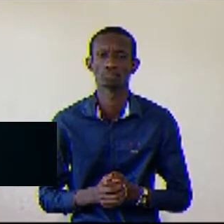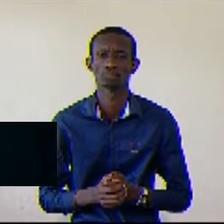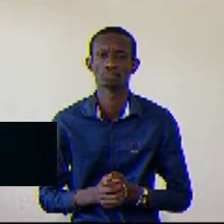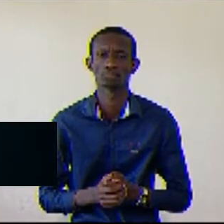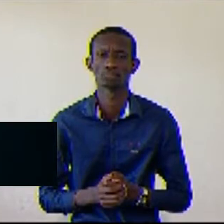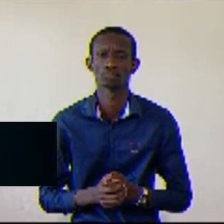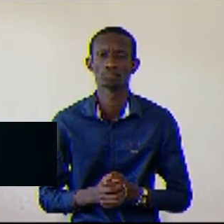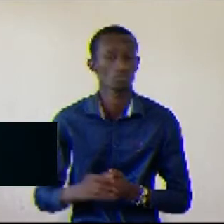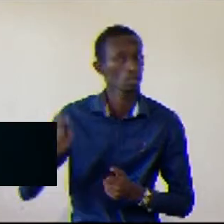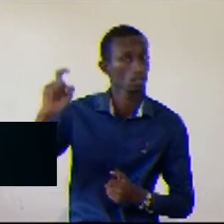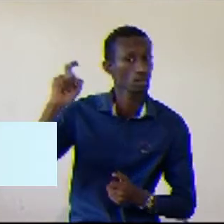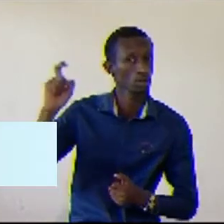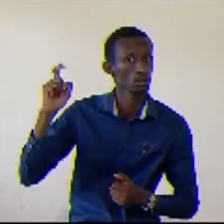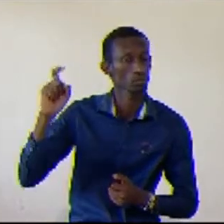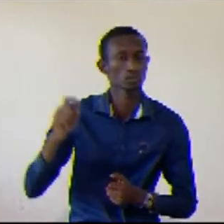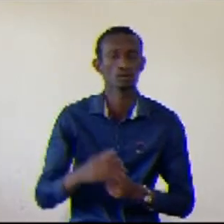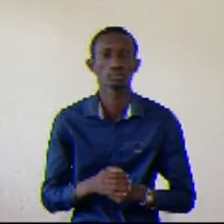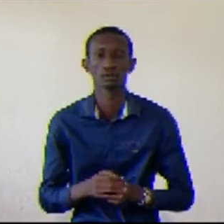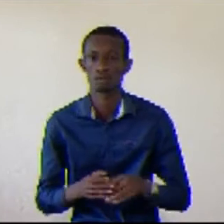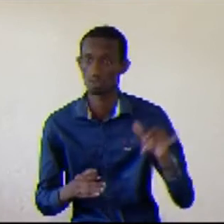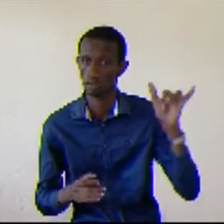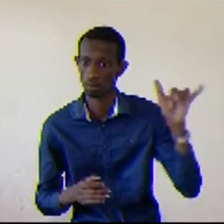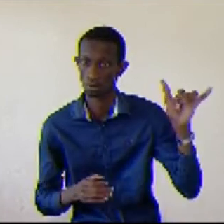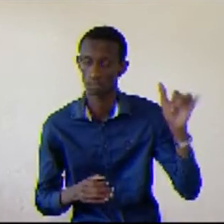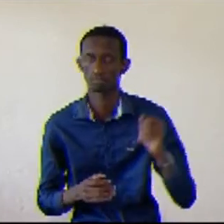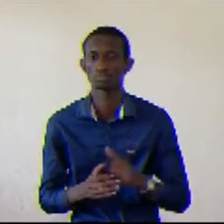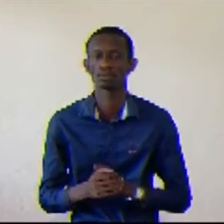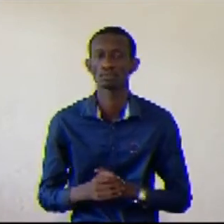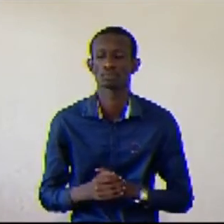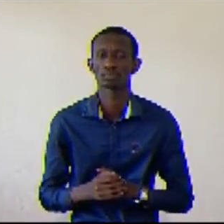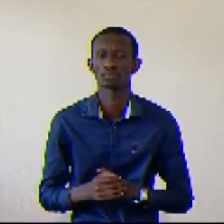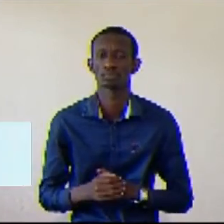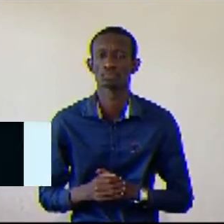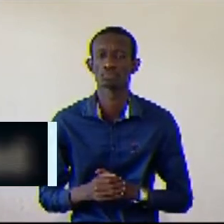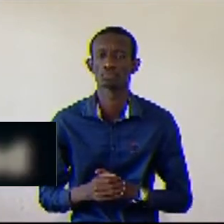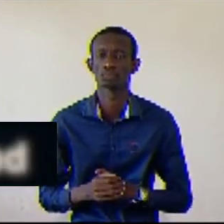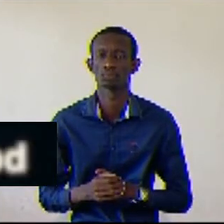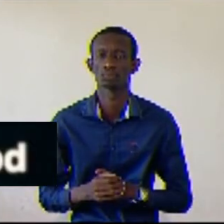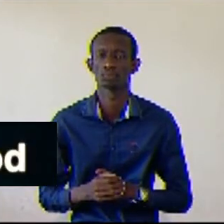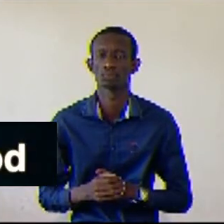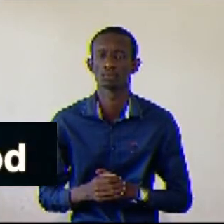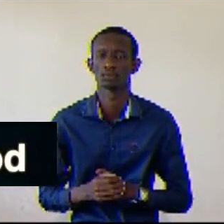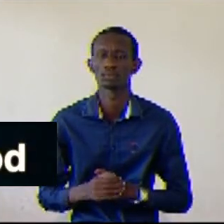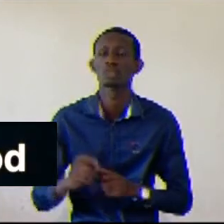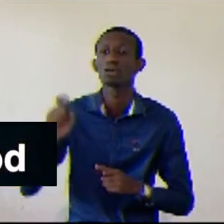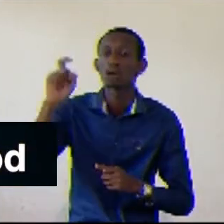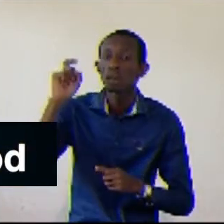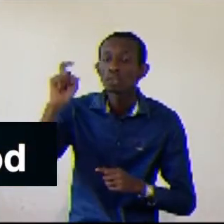x and y. Of course, x or y is dependent variable, x is dependent